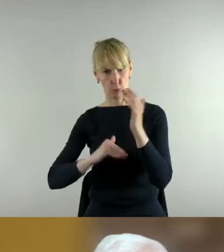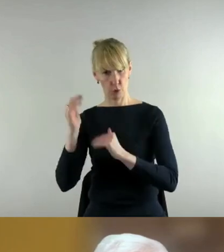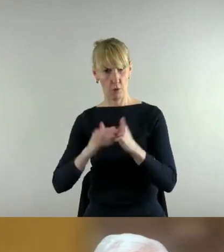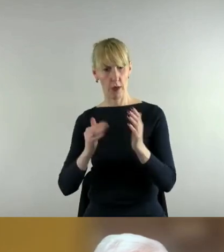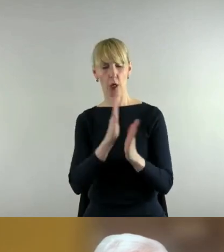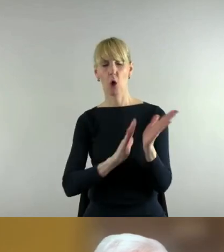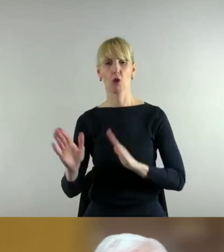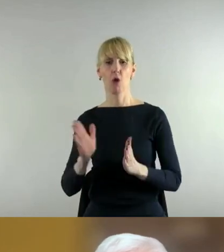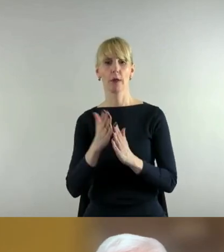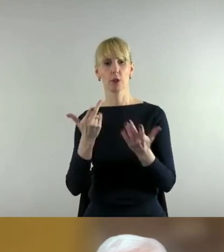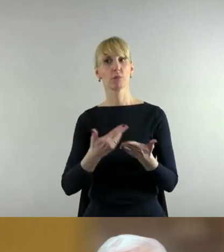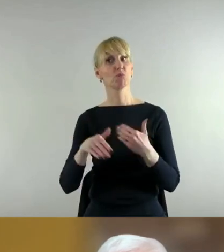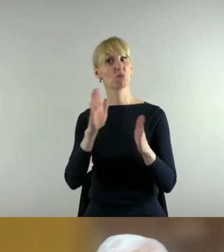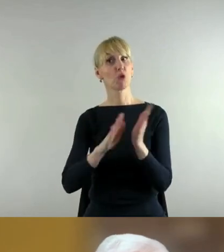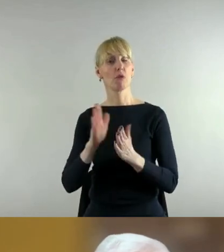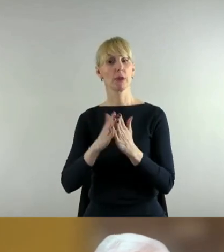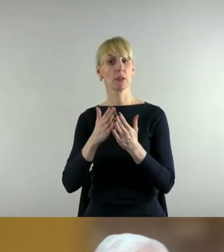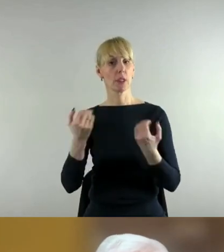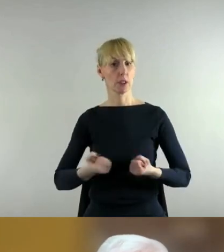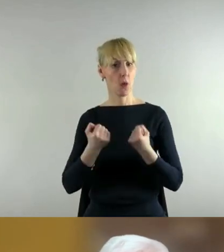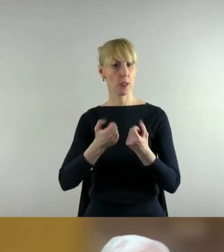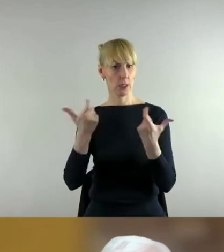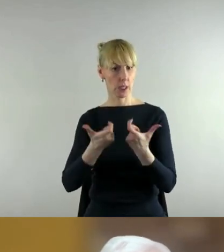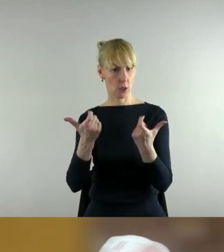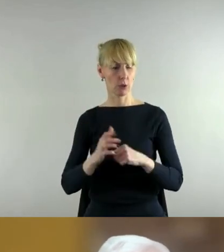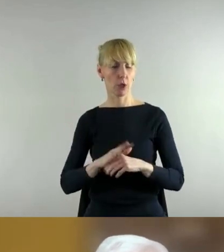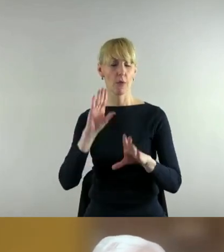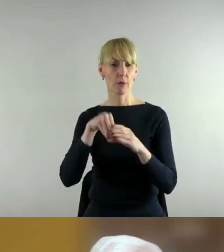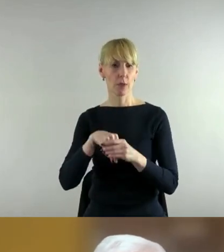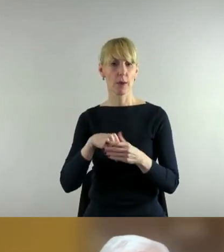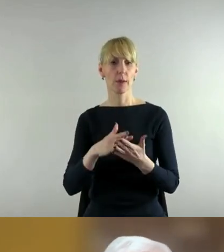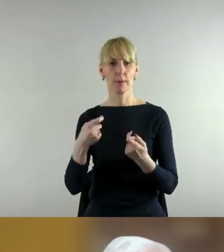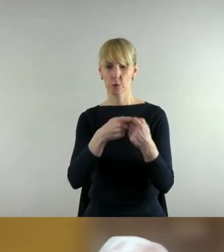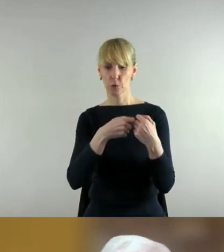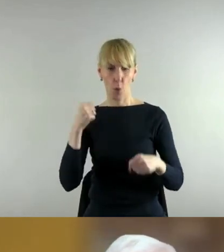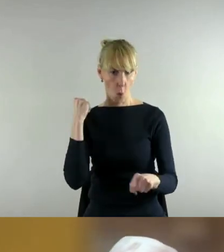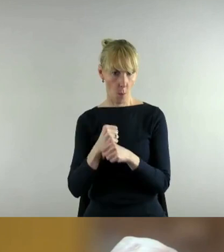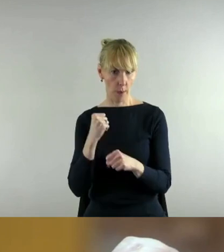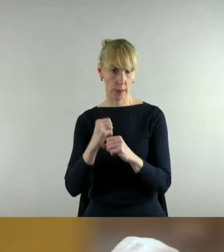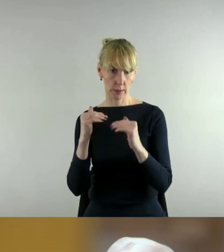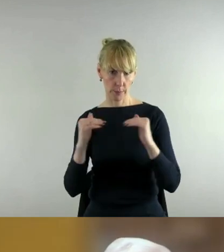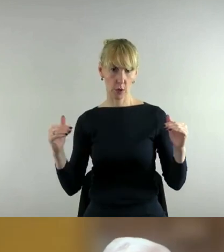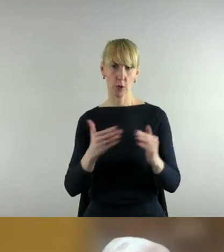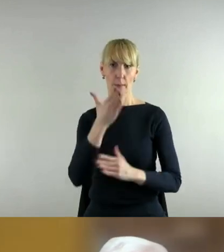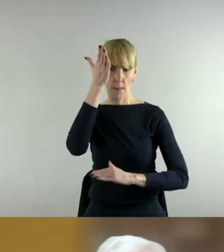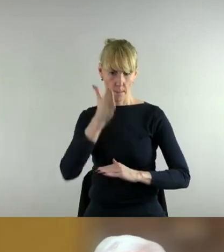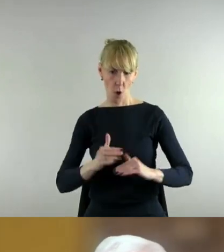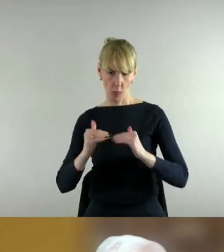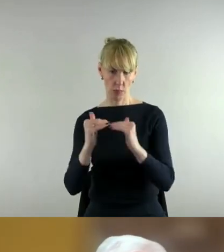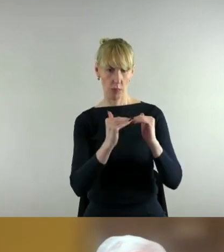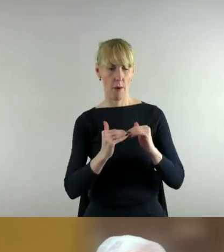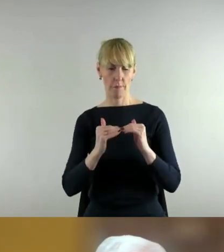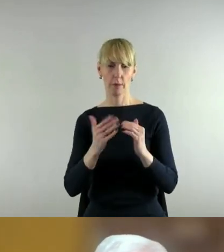this preparedness, and we have to get ready for different types of danger. And among those, this area